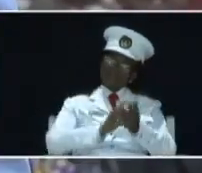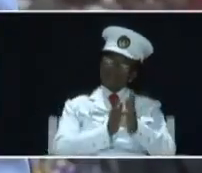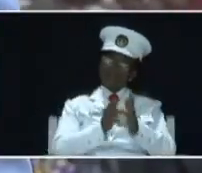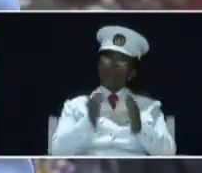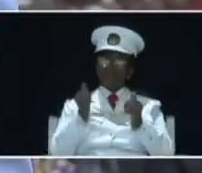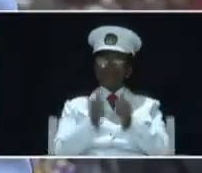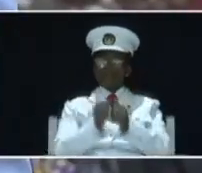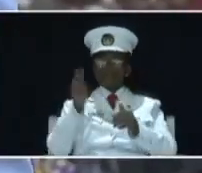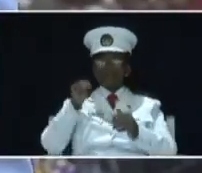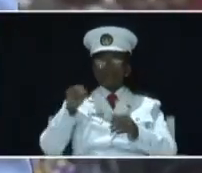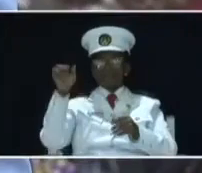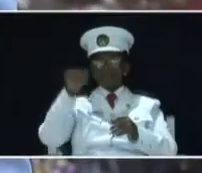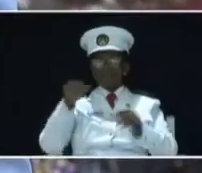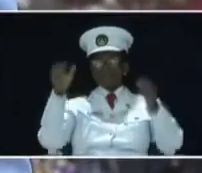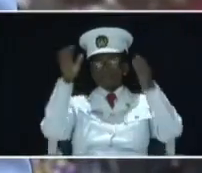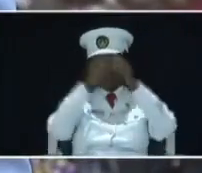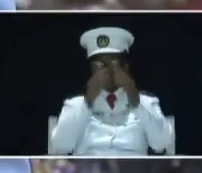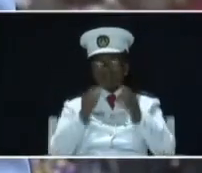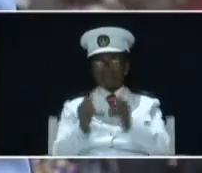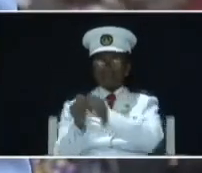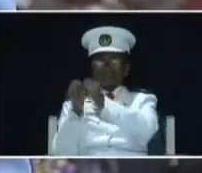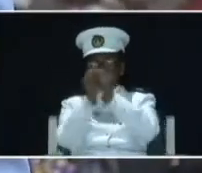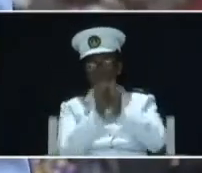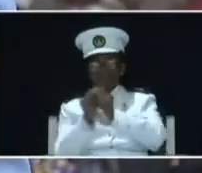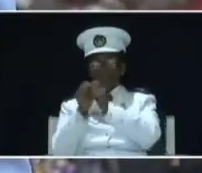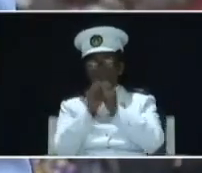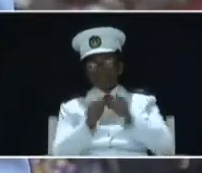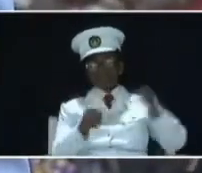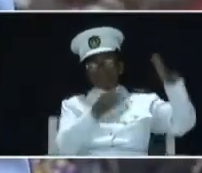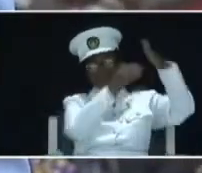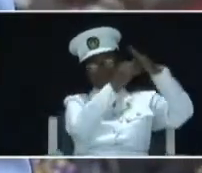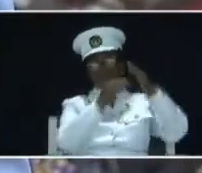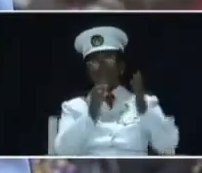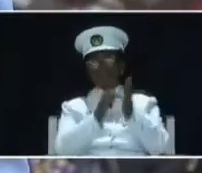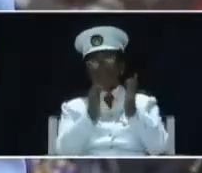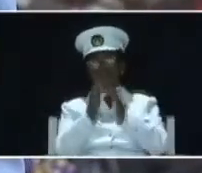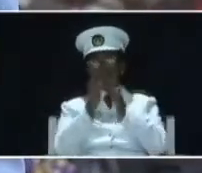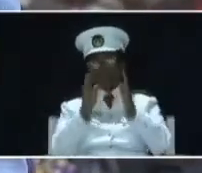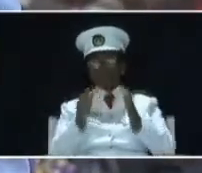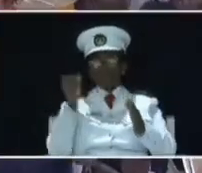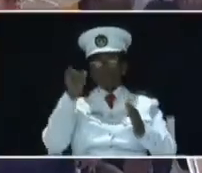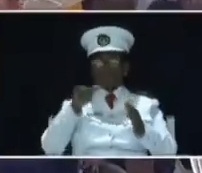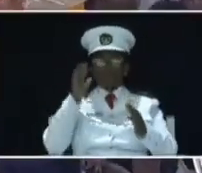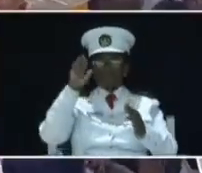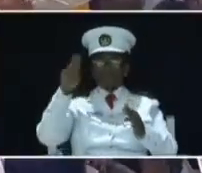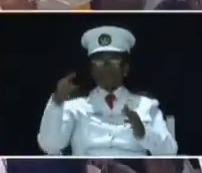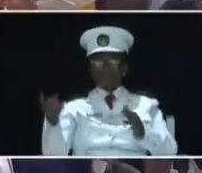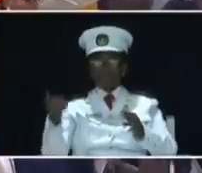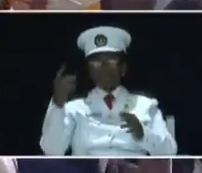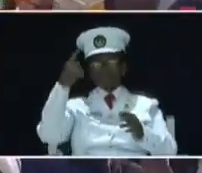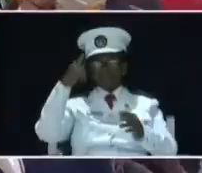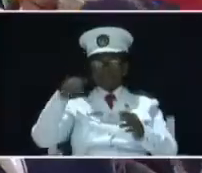They gather together against you. He said, nah, they will fall for your sake.